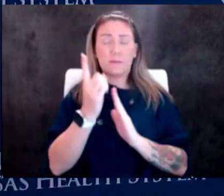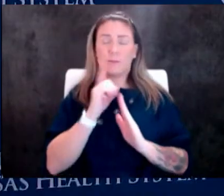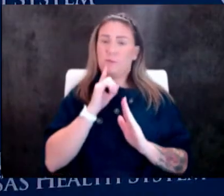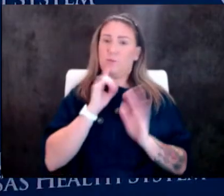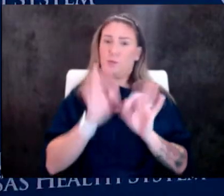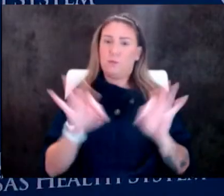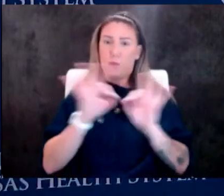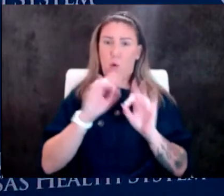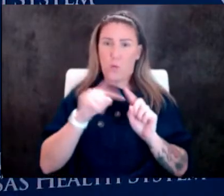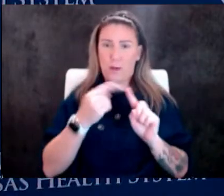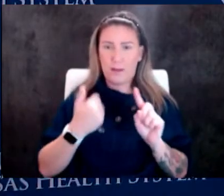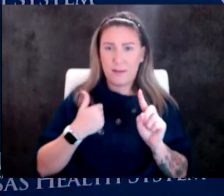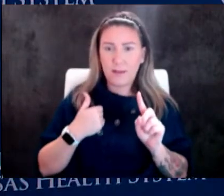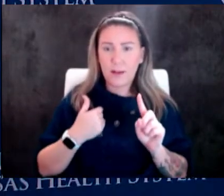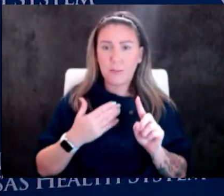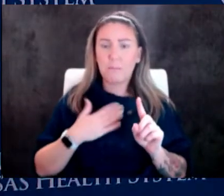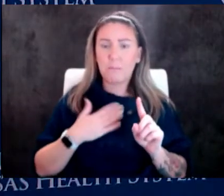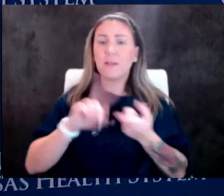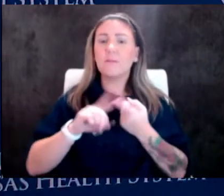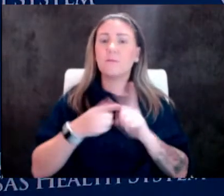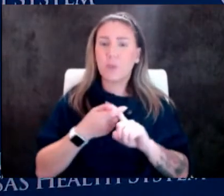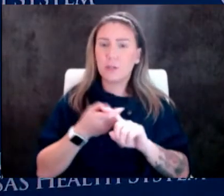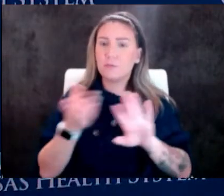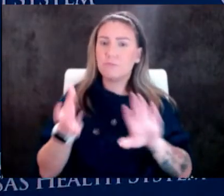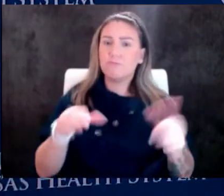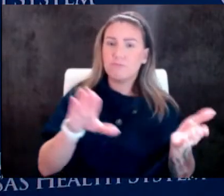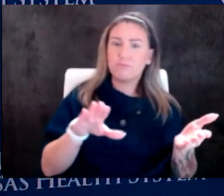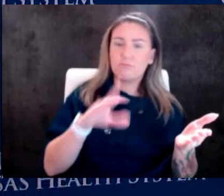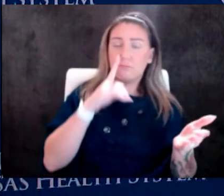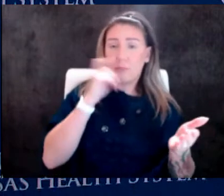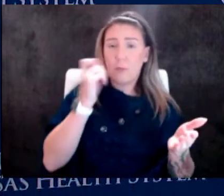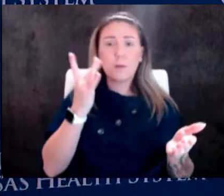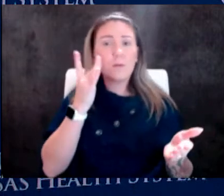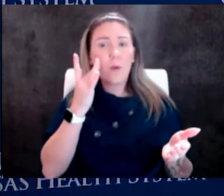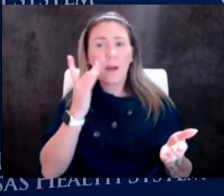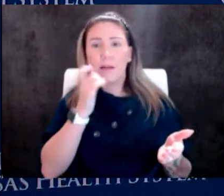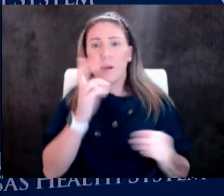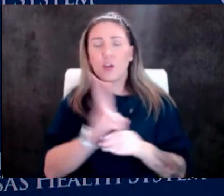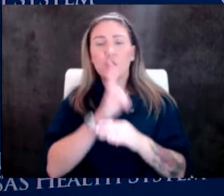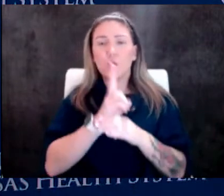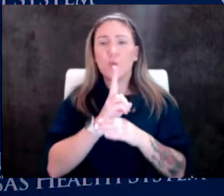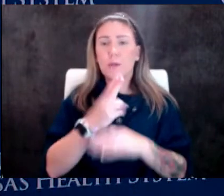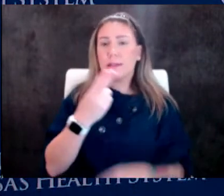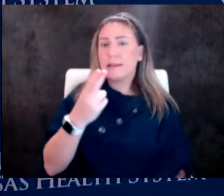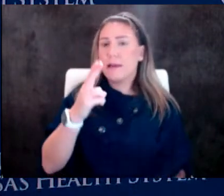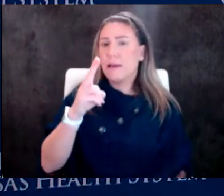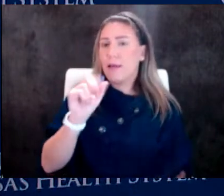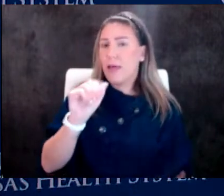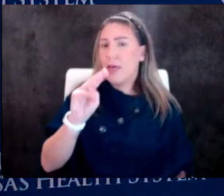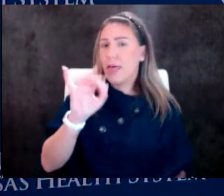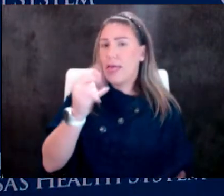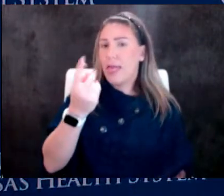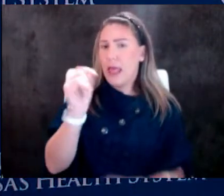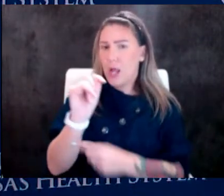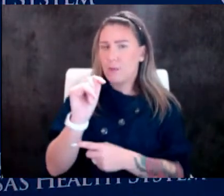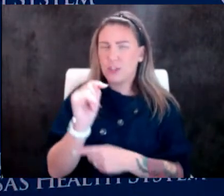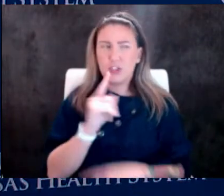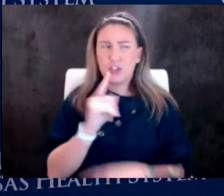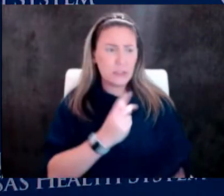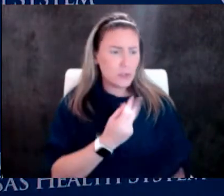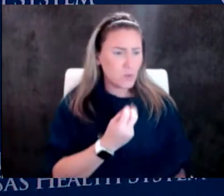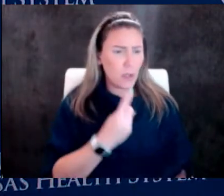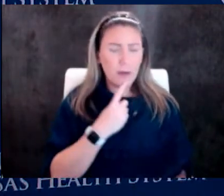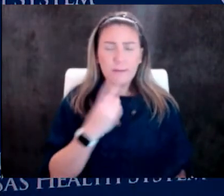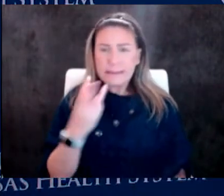friend of mine died because she was not wearing a helmet. I think she was 12 or 13 years old and hit her head on the curb and passed away.